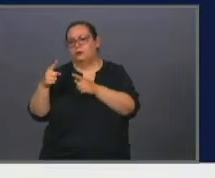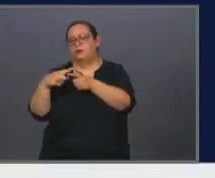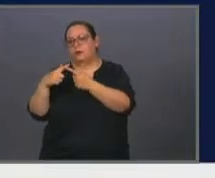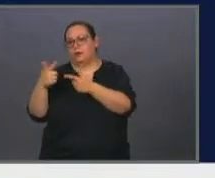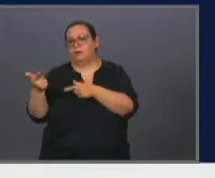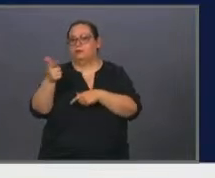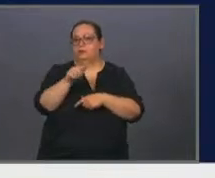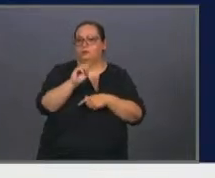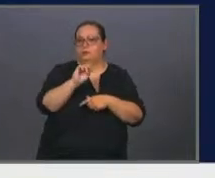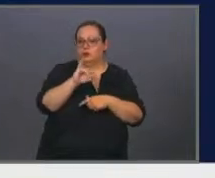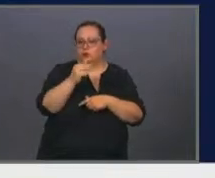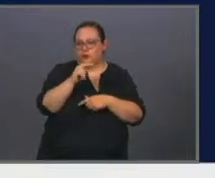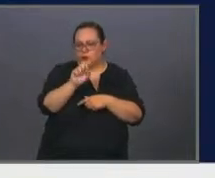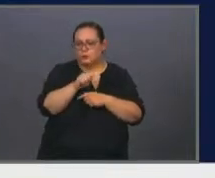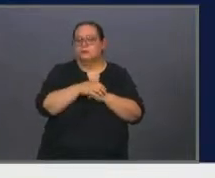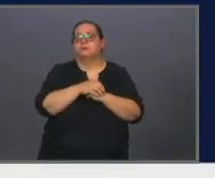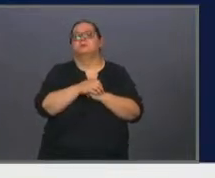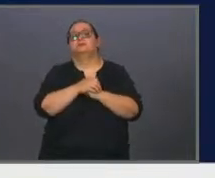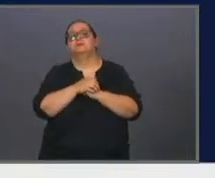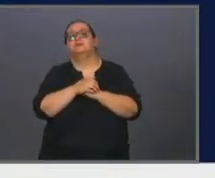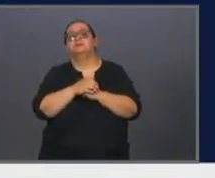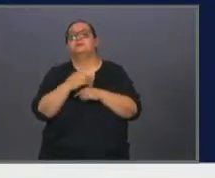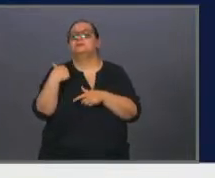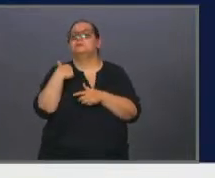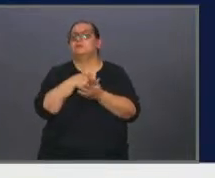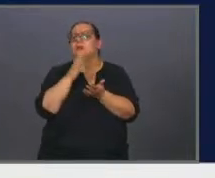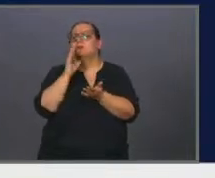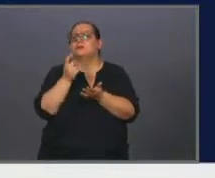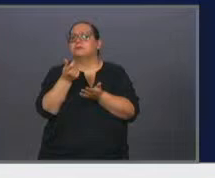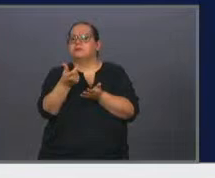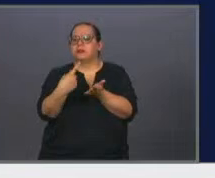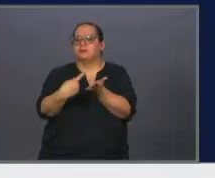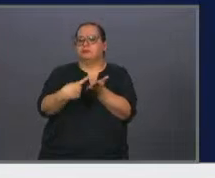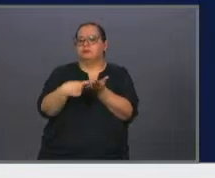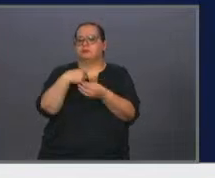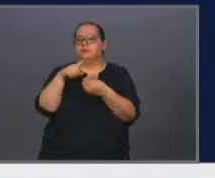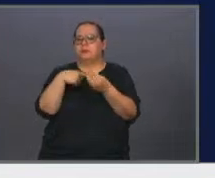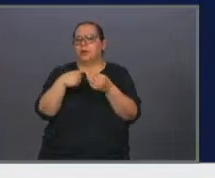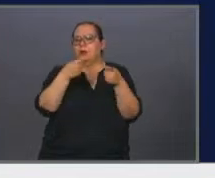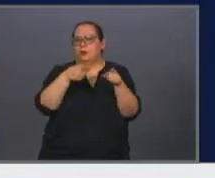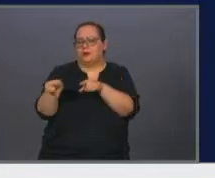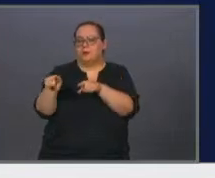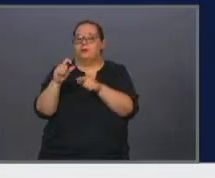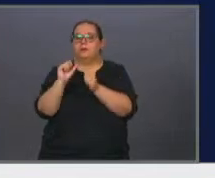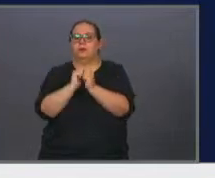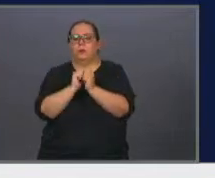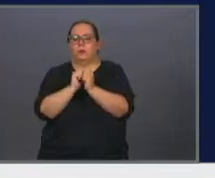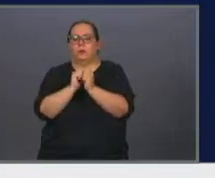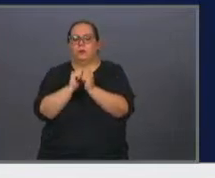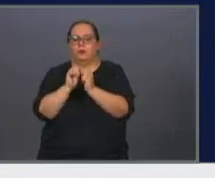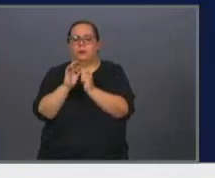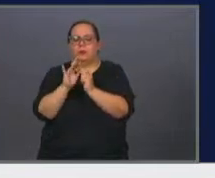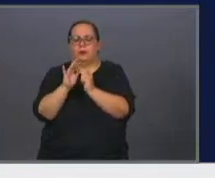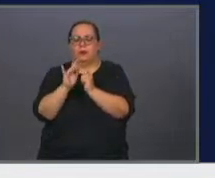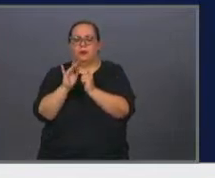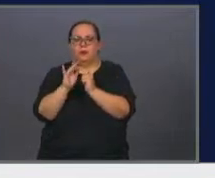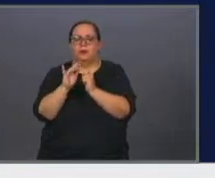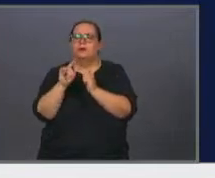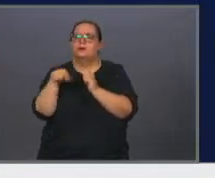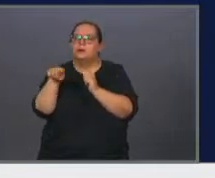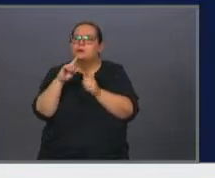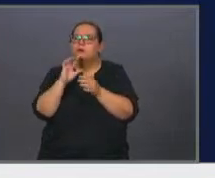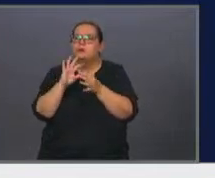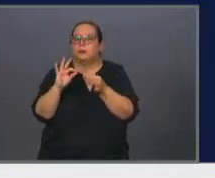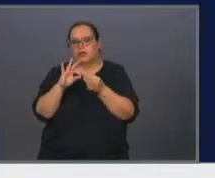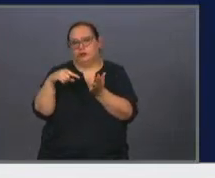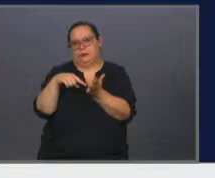Jones. Let's talk a little bit about what is happening with, you mentioned the